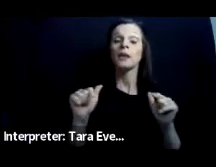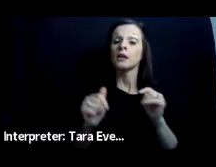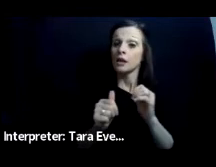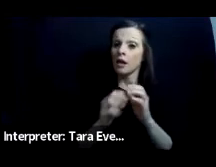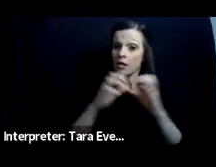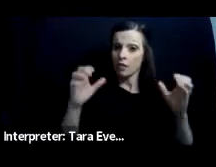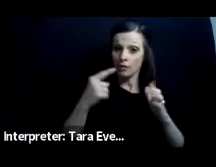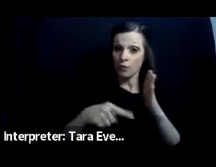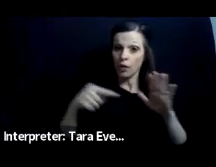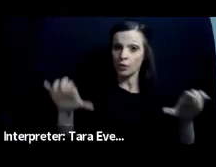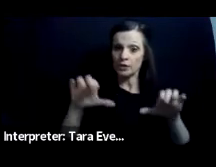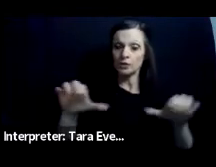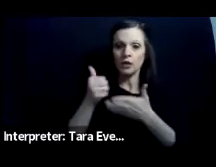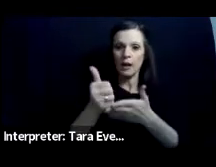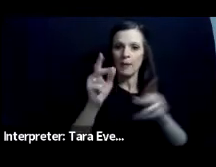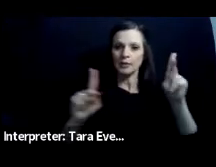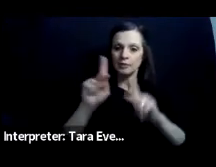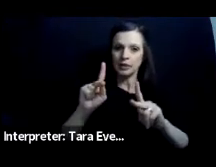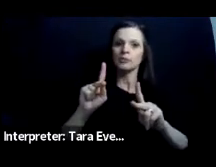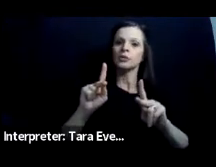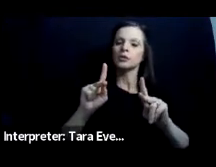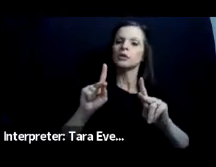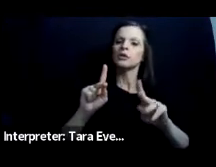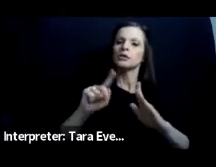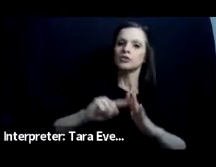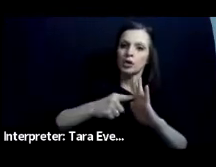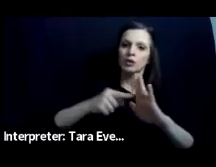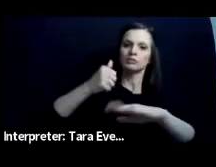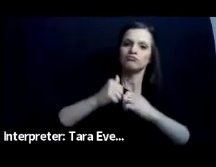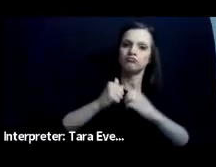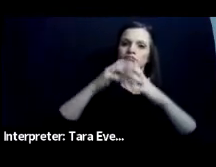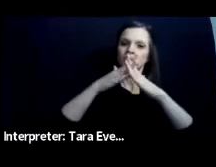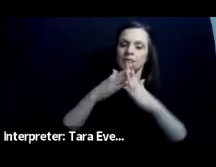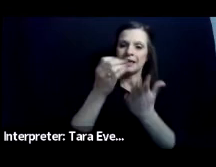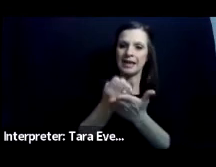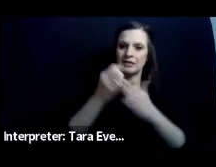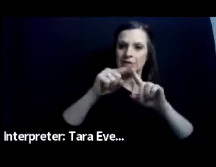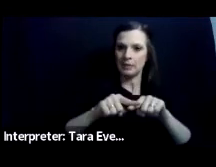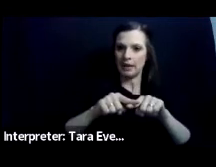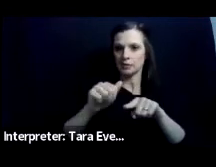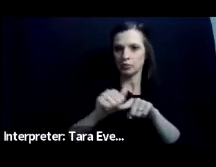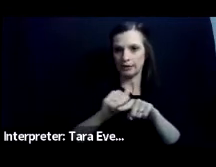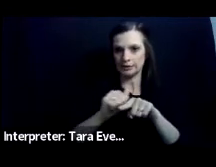helping folks implement evidence-based practices, treatment providers and recovery